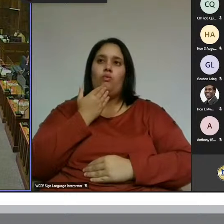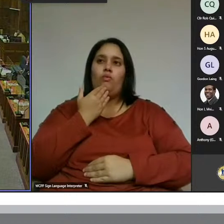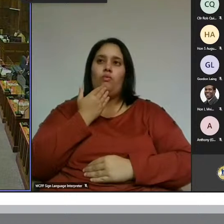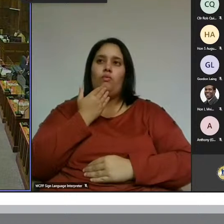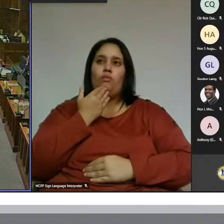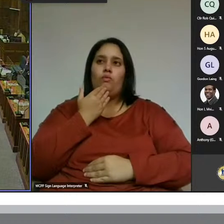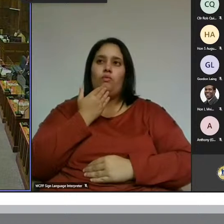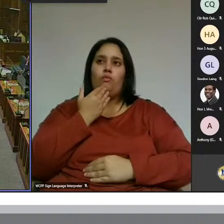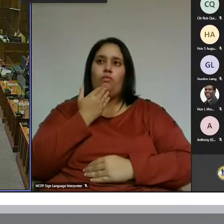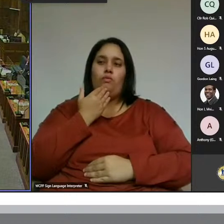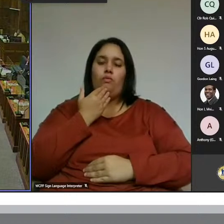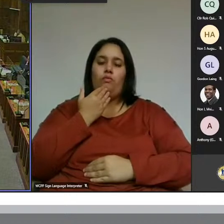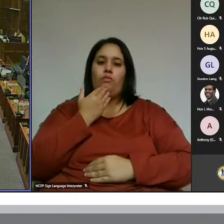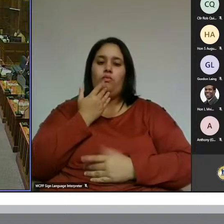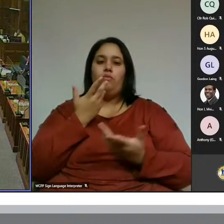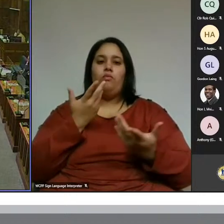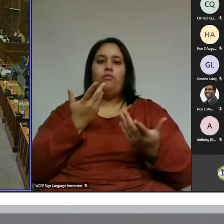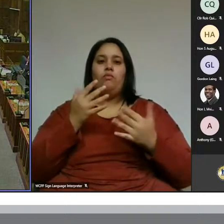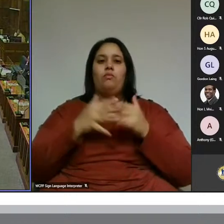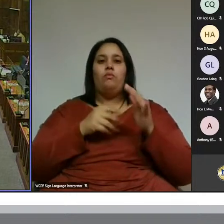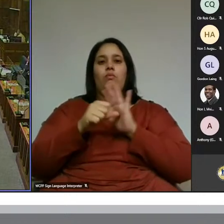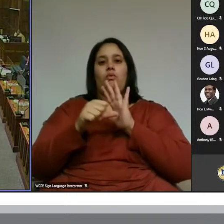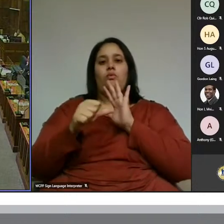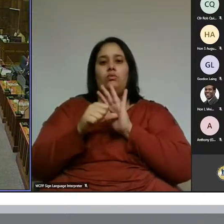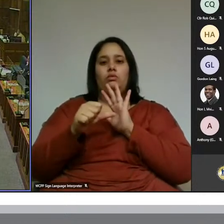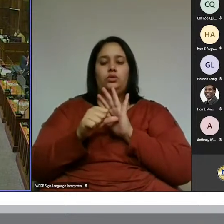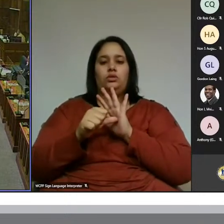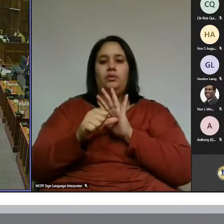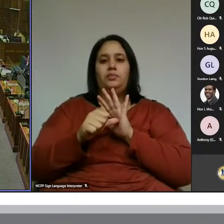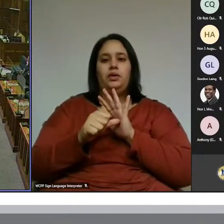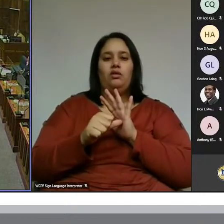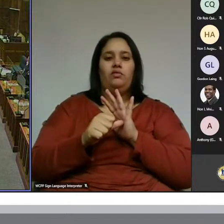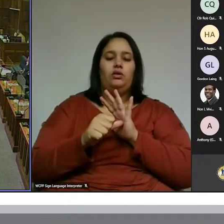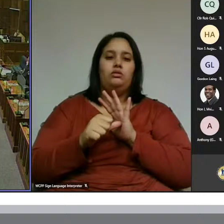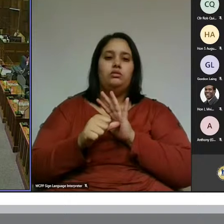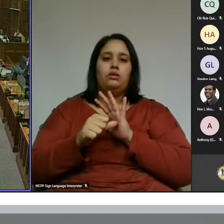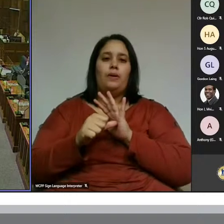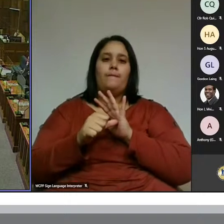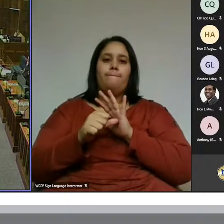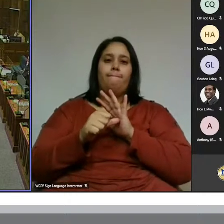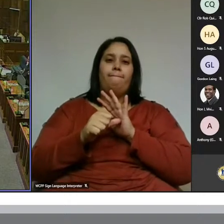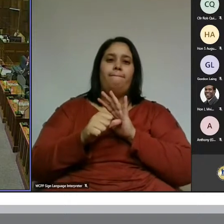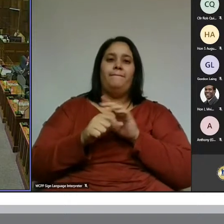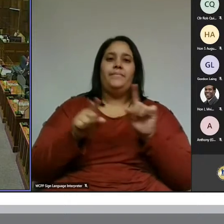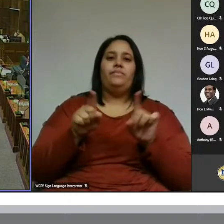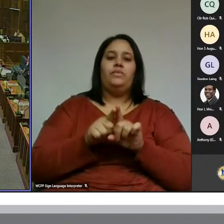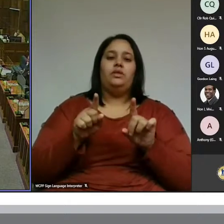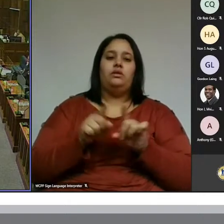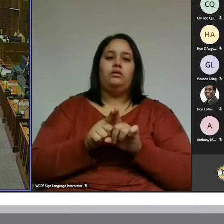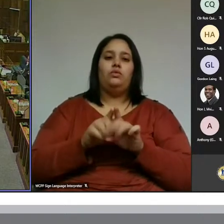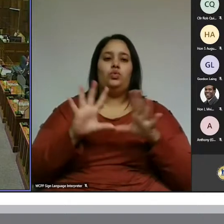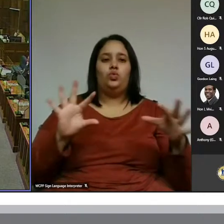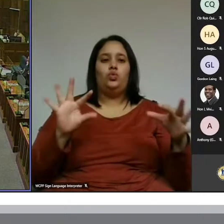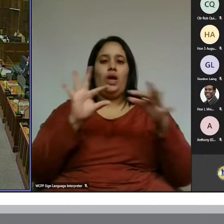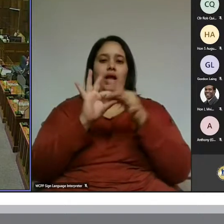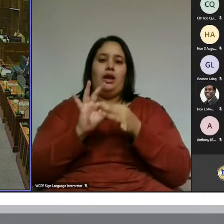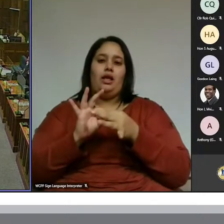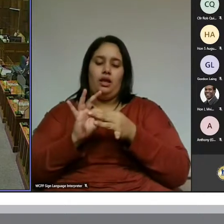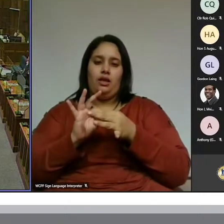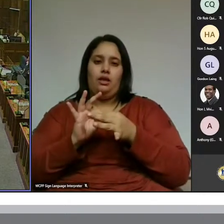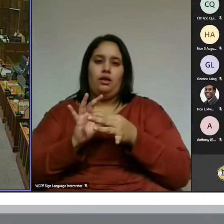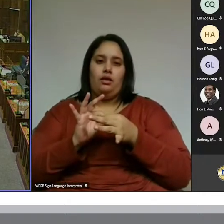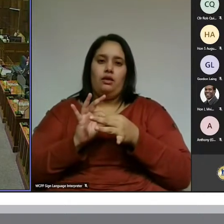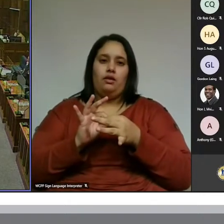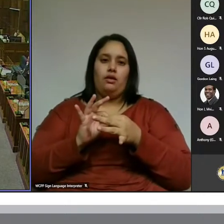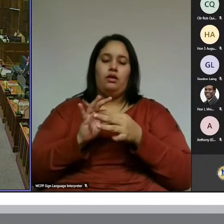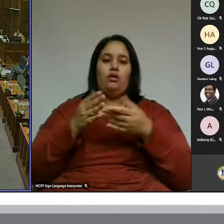Mr. Lang, is an important futures. We're looking at how to connect and